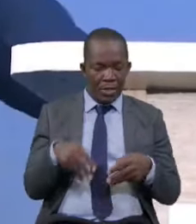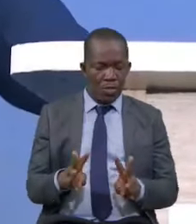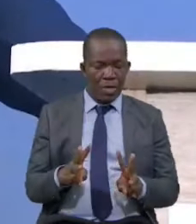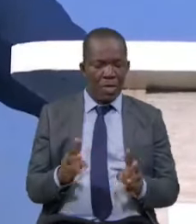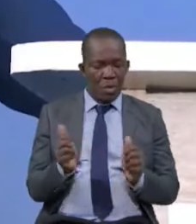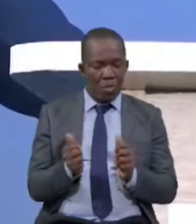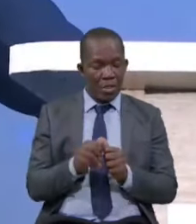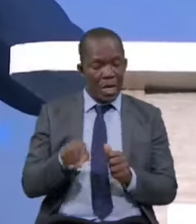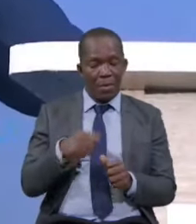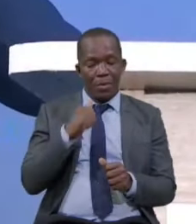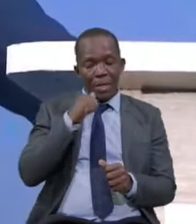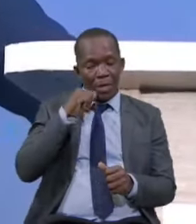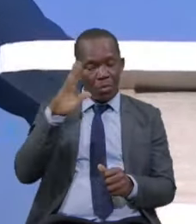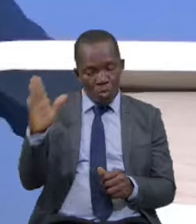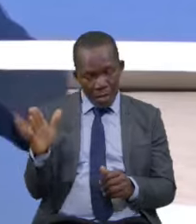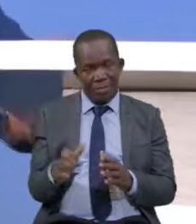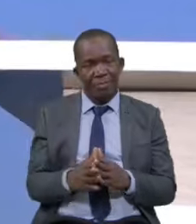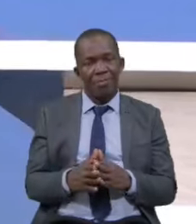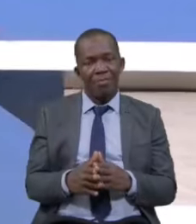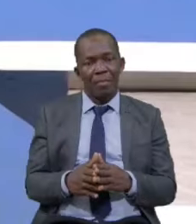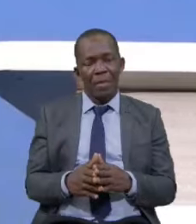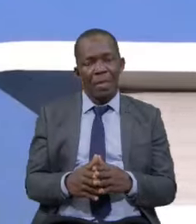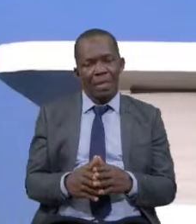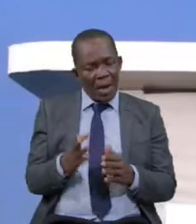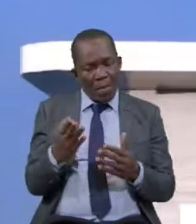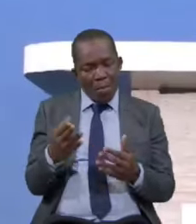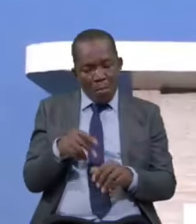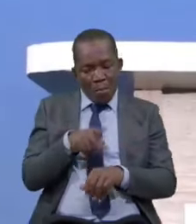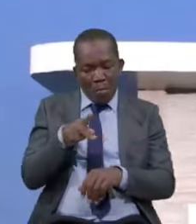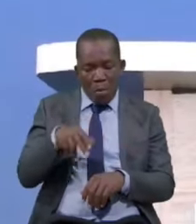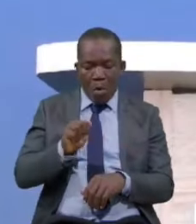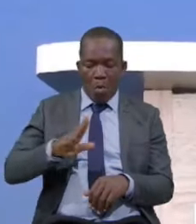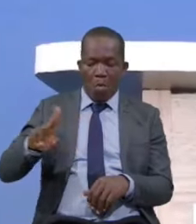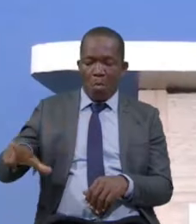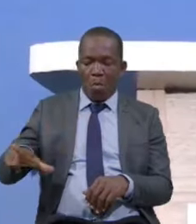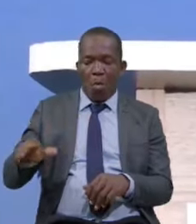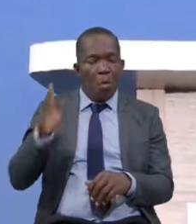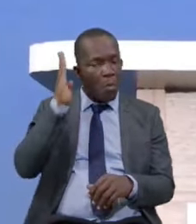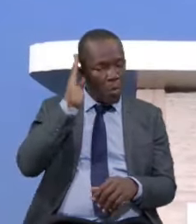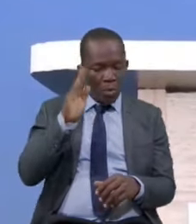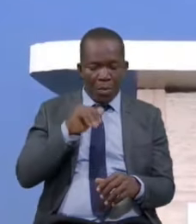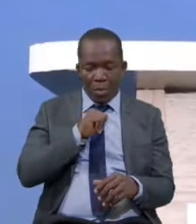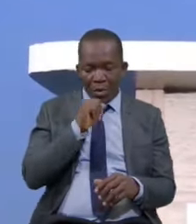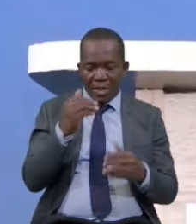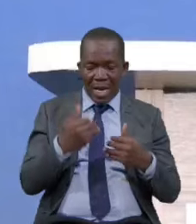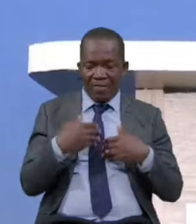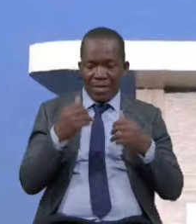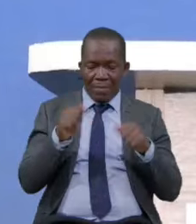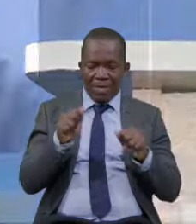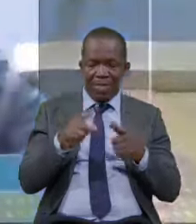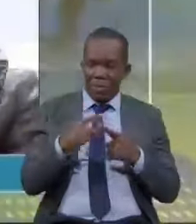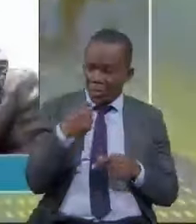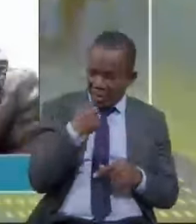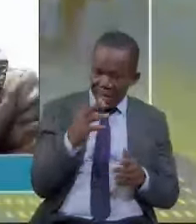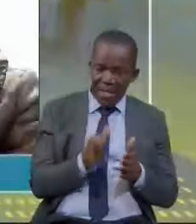ye followers of me. If you have been tampering with church money,